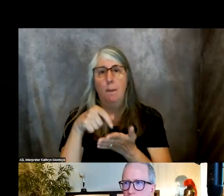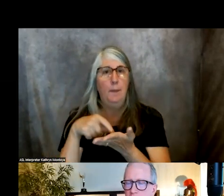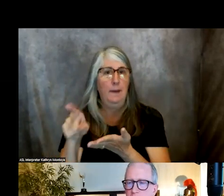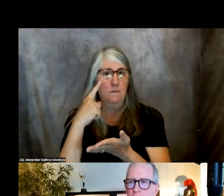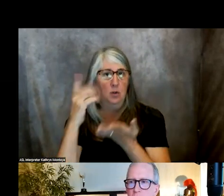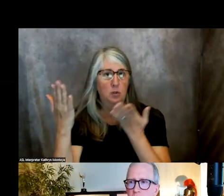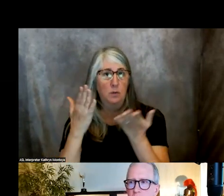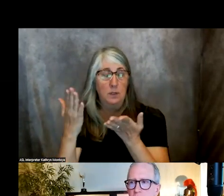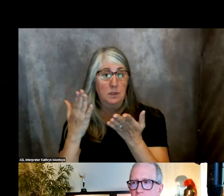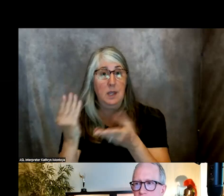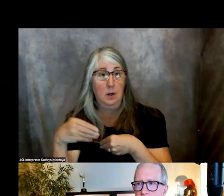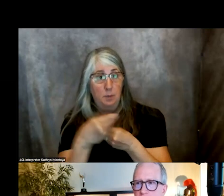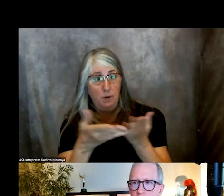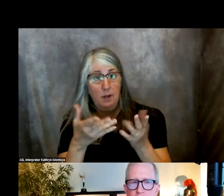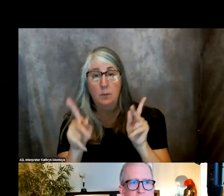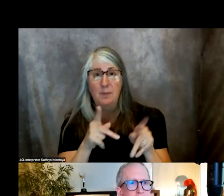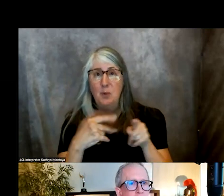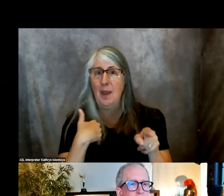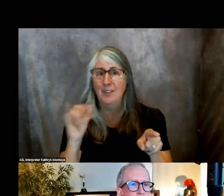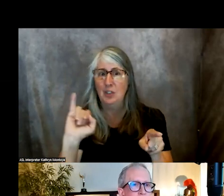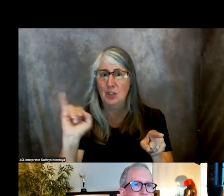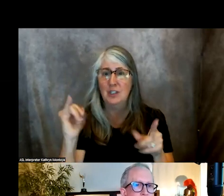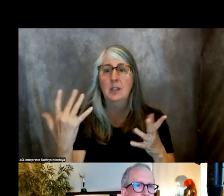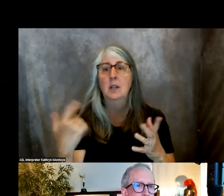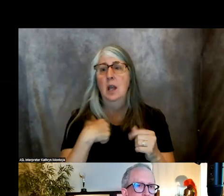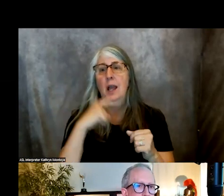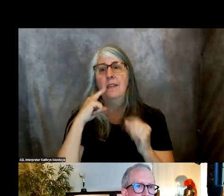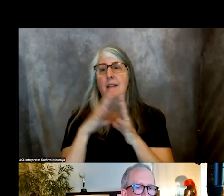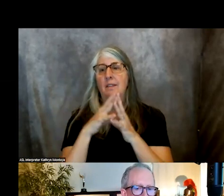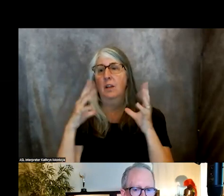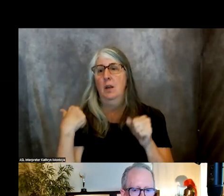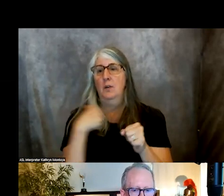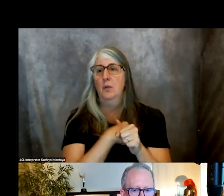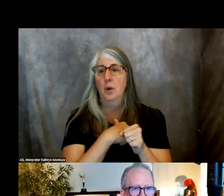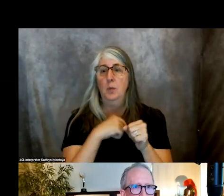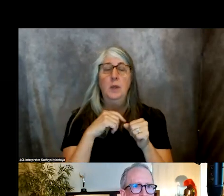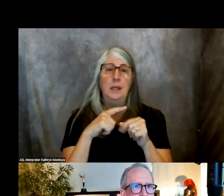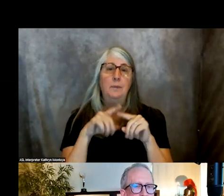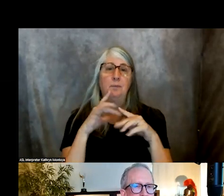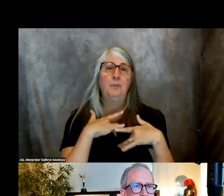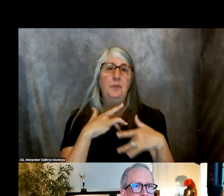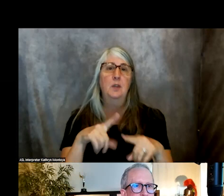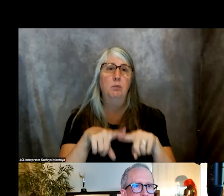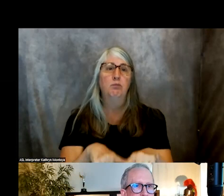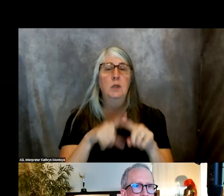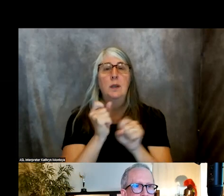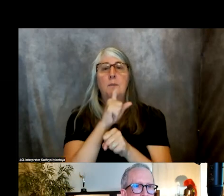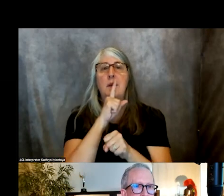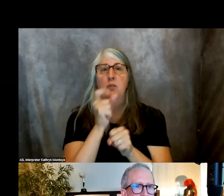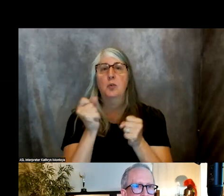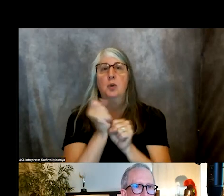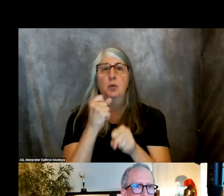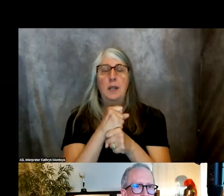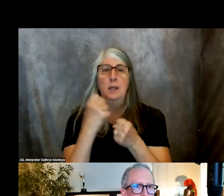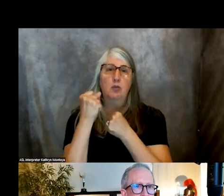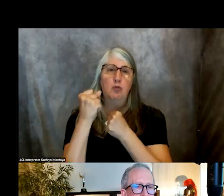people that are actually insured. And so I think that's a lot of what we lean into, David, is let's make sure we're creating a strong foundation